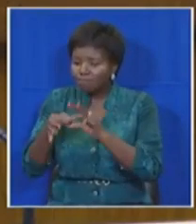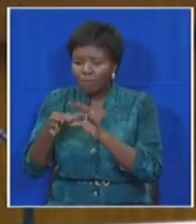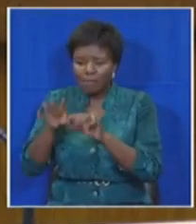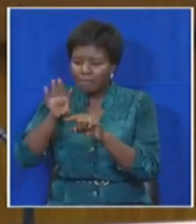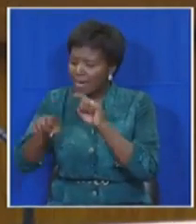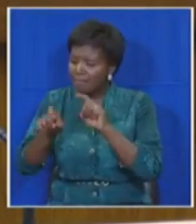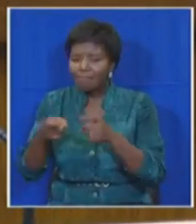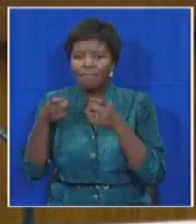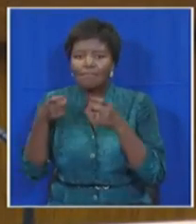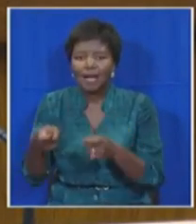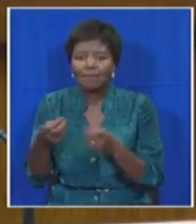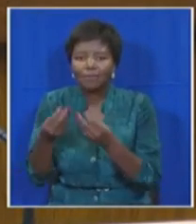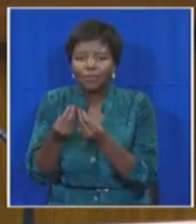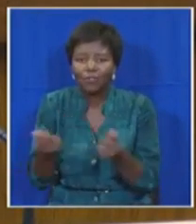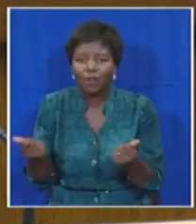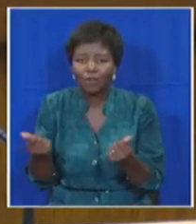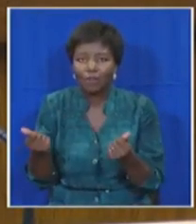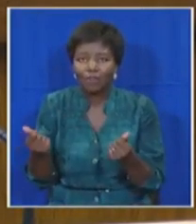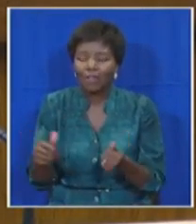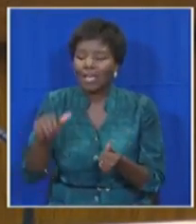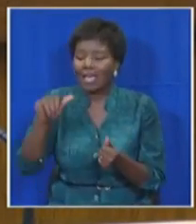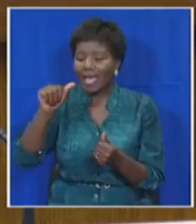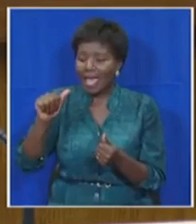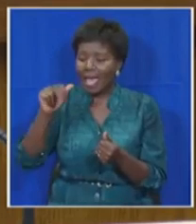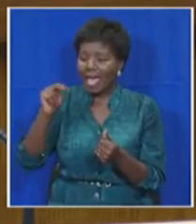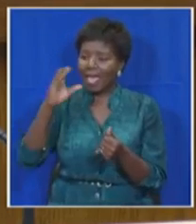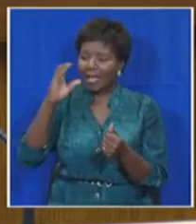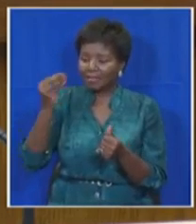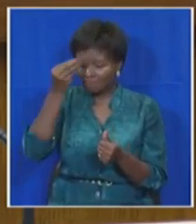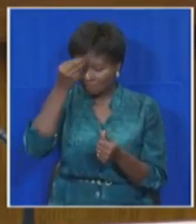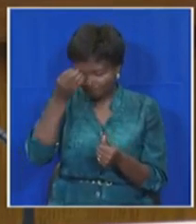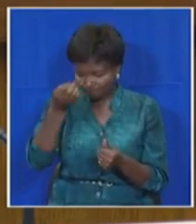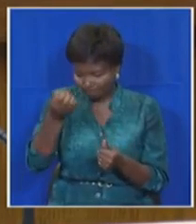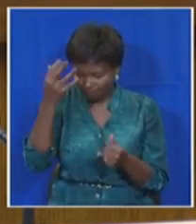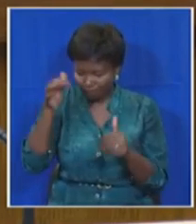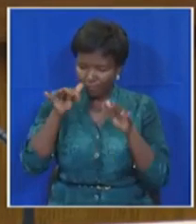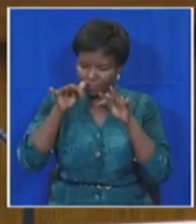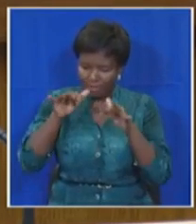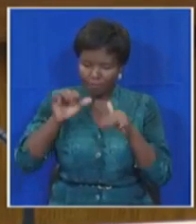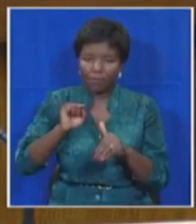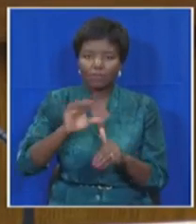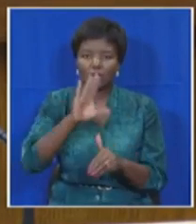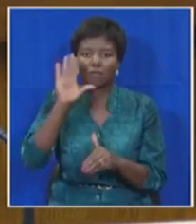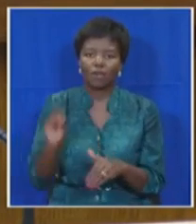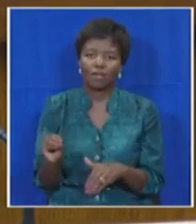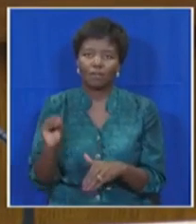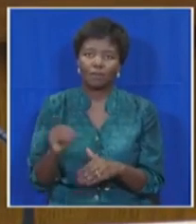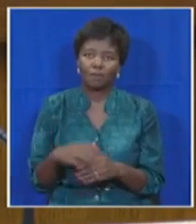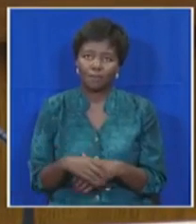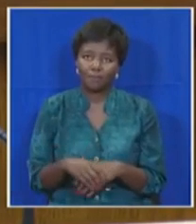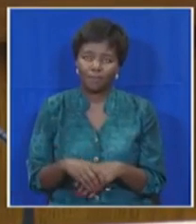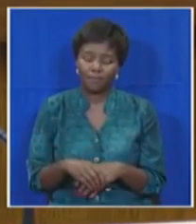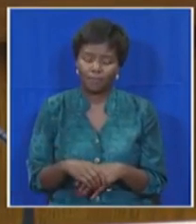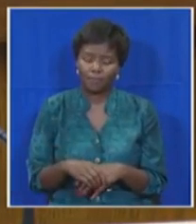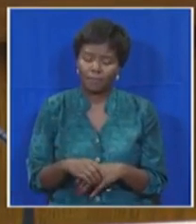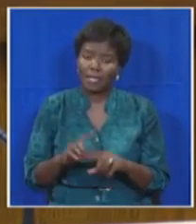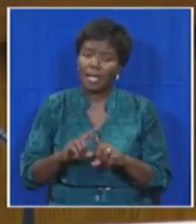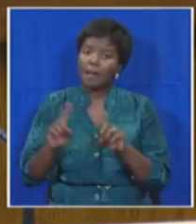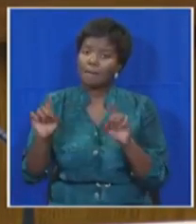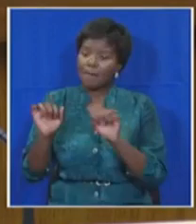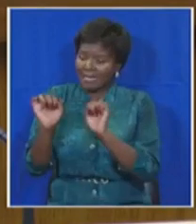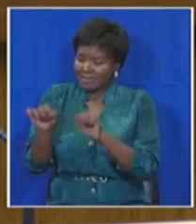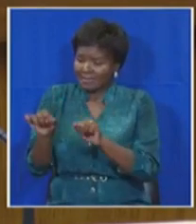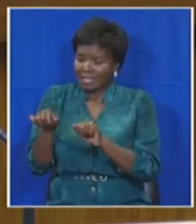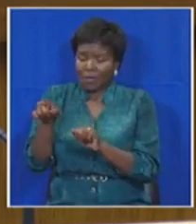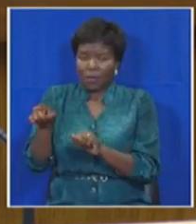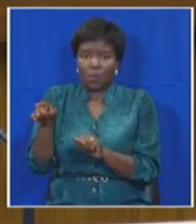resolved. The ANC have simply forgotten the people of South Africa. But showing no respect